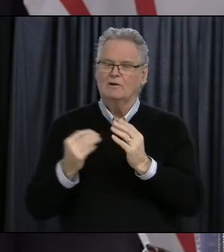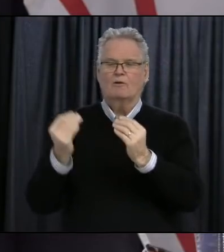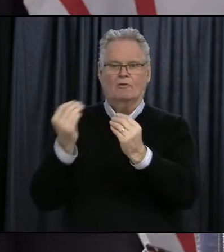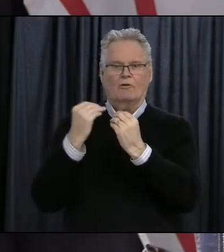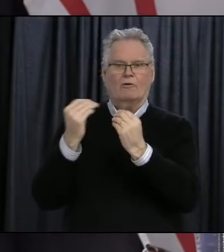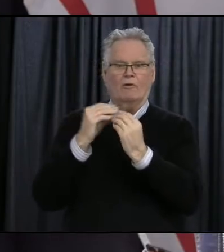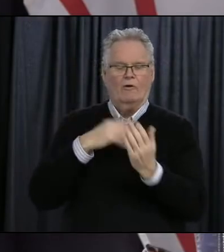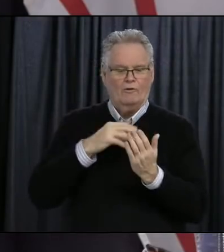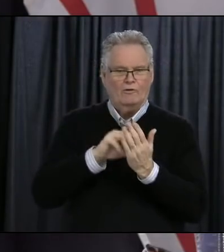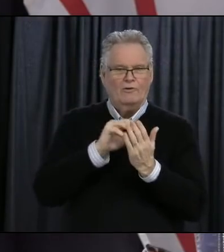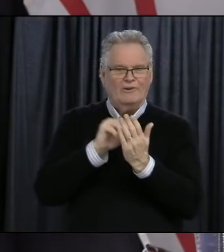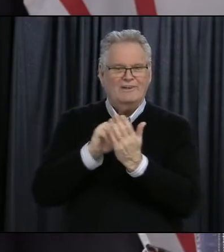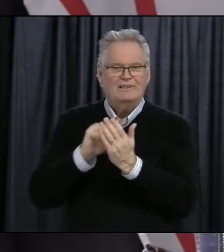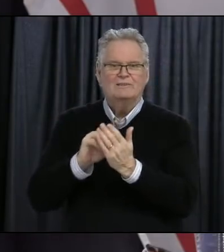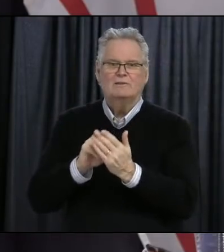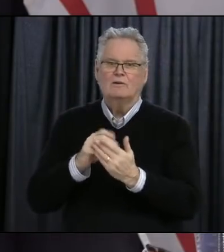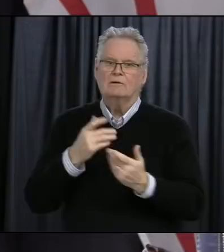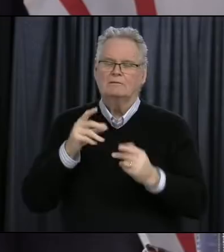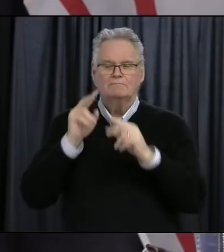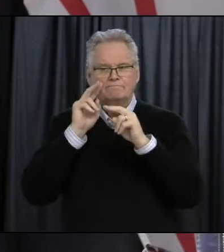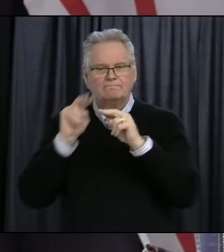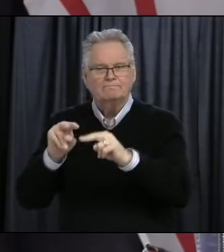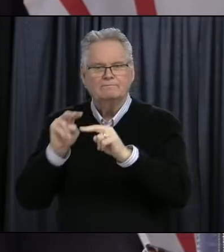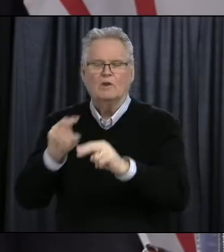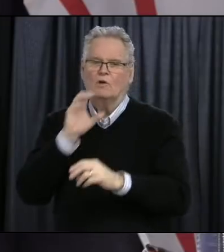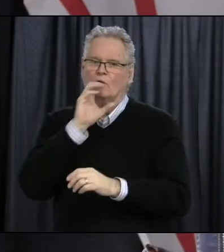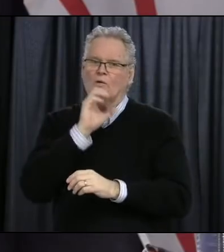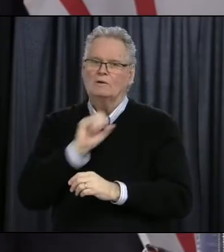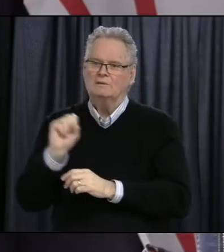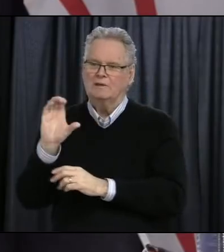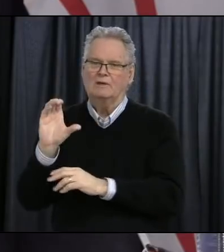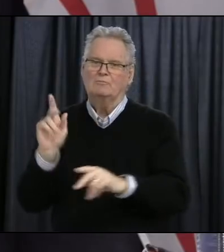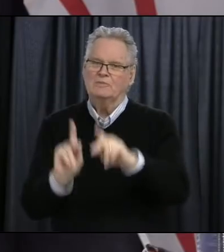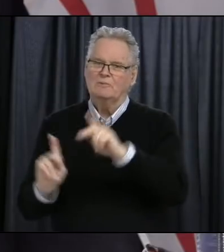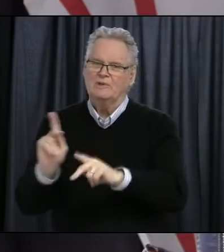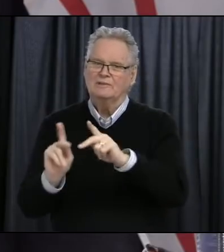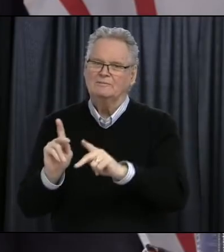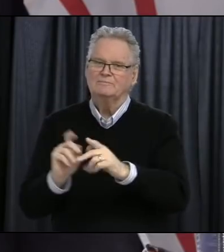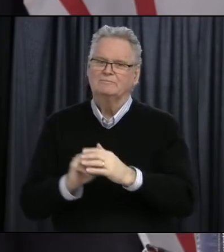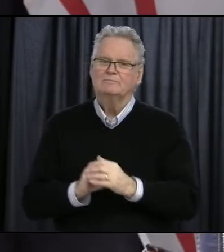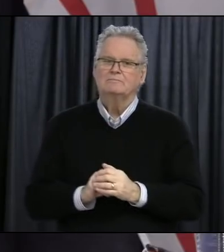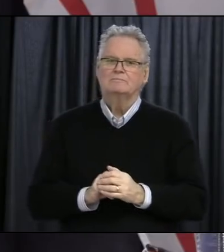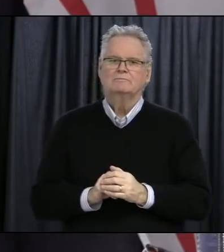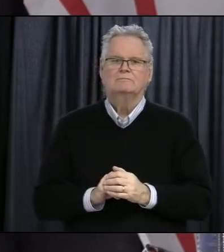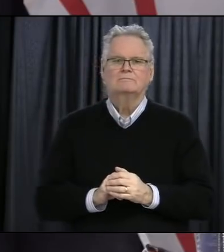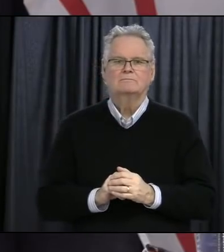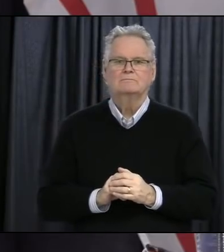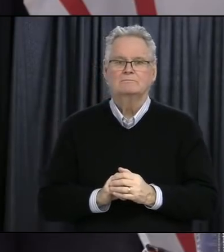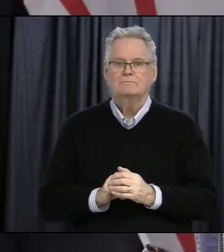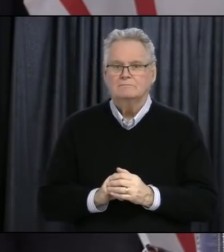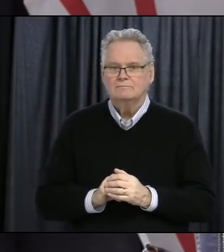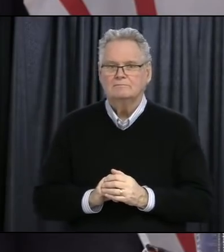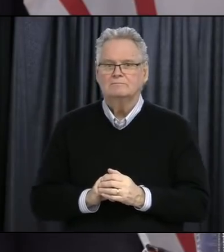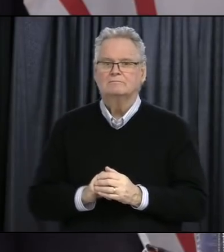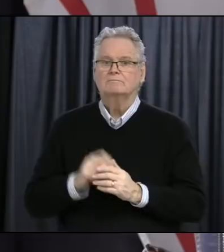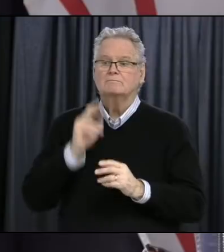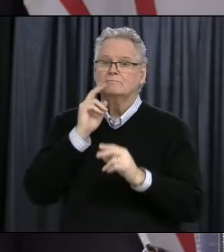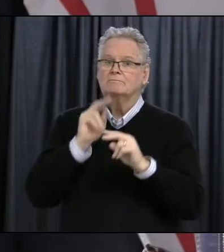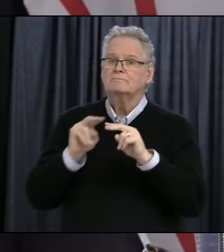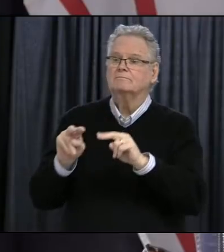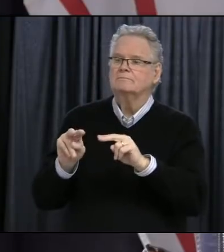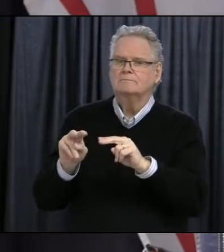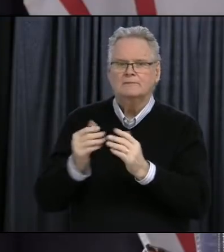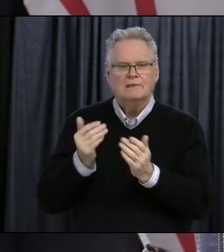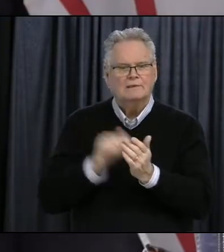That we must be prepared for large-scale events like this in the future. We pay our respects to those who lost their lives